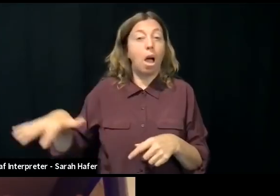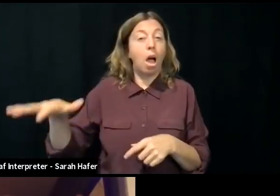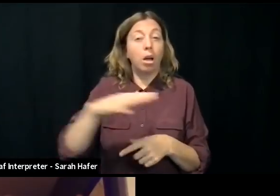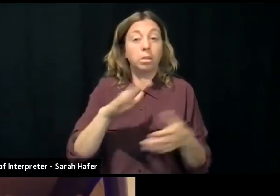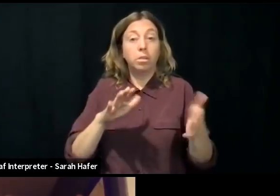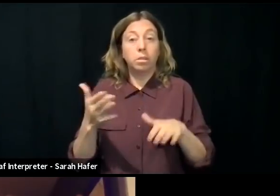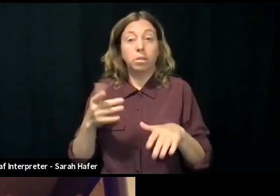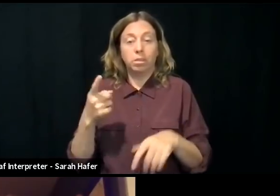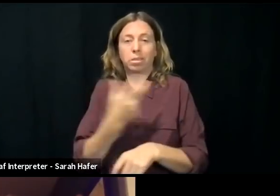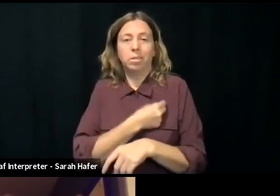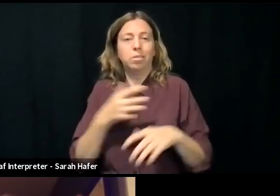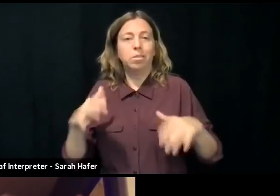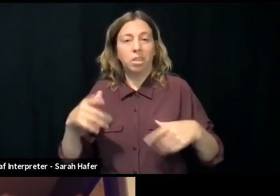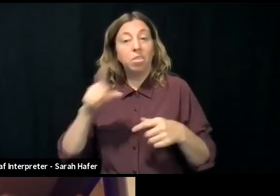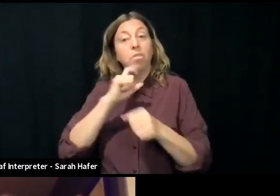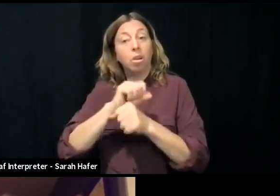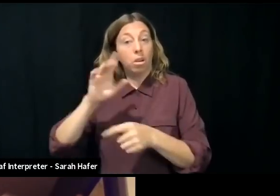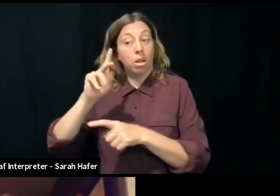sad to say.